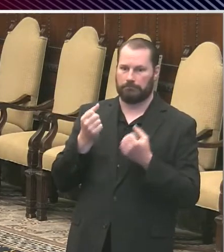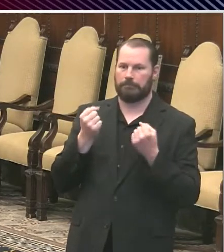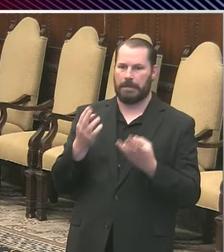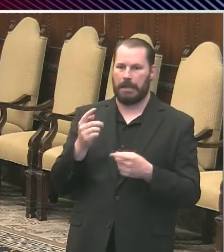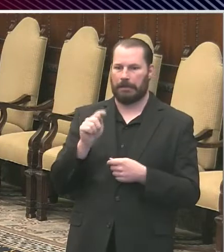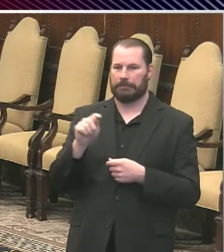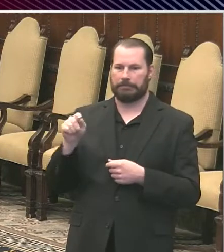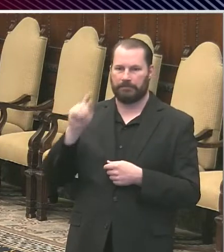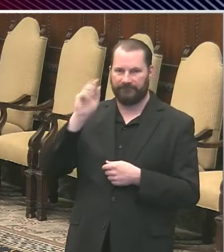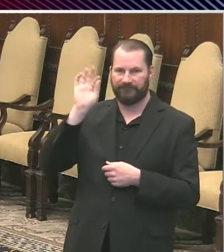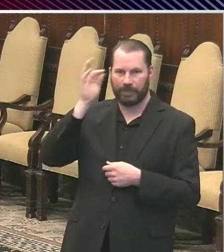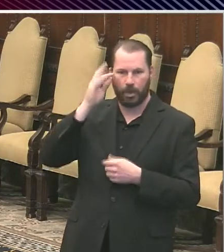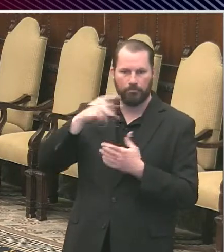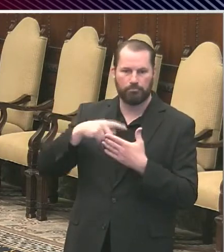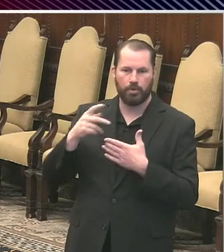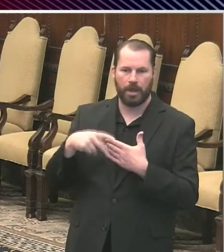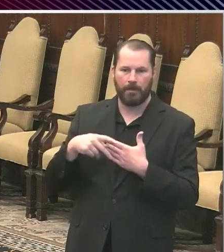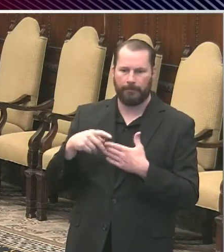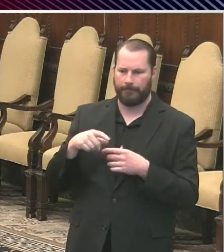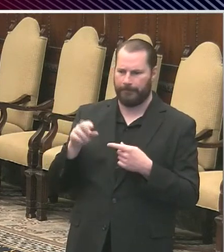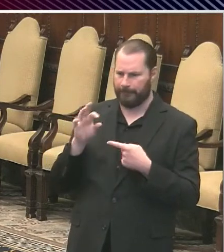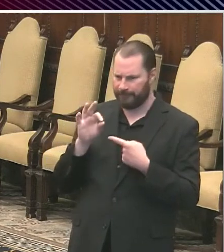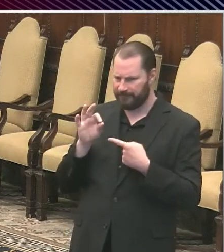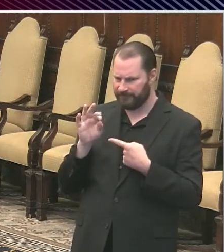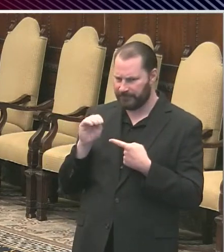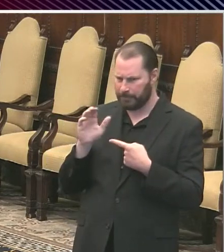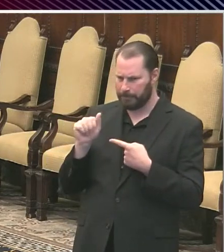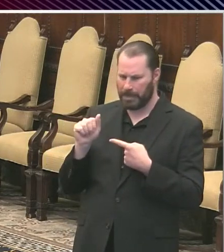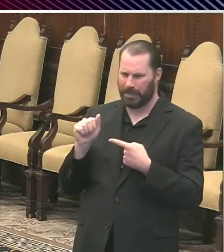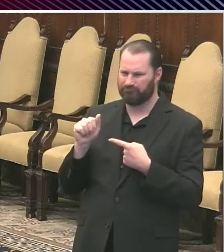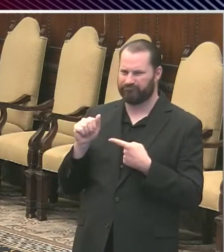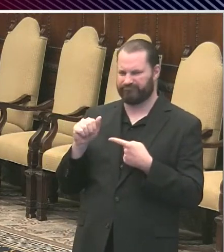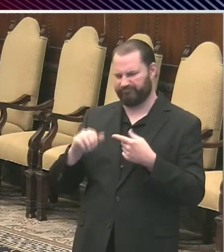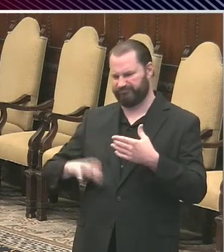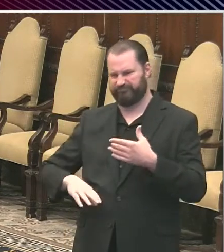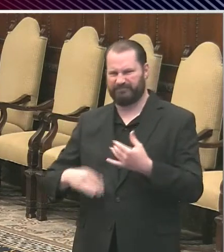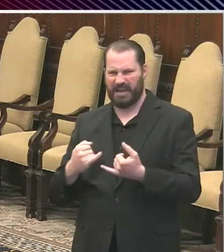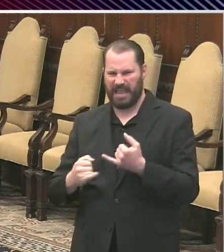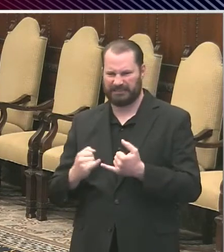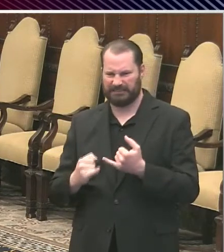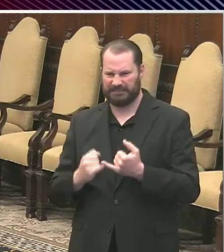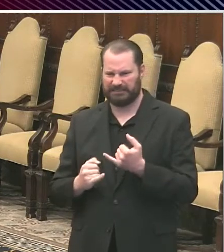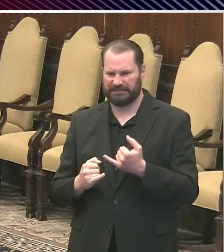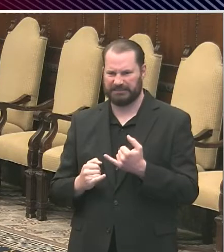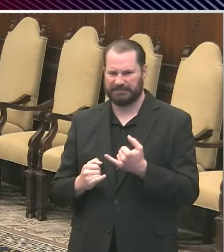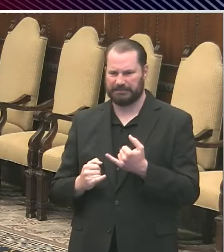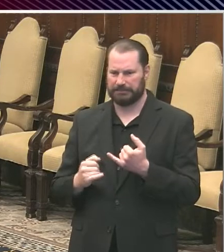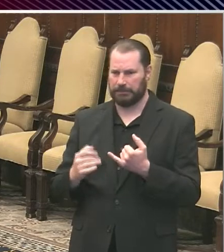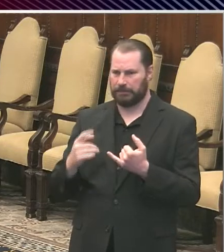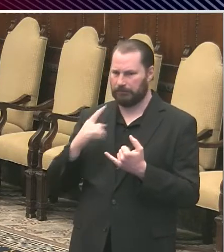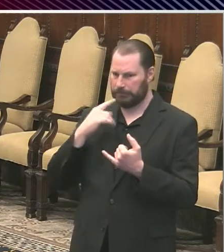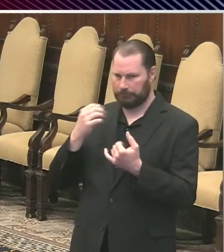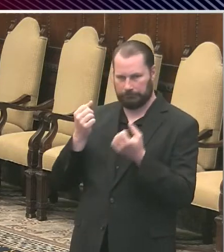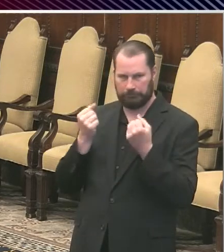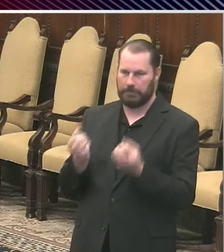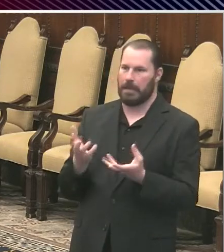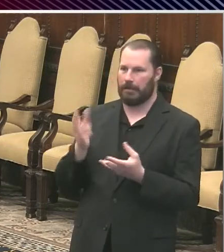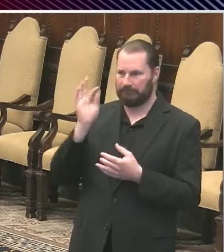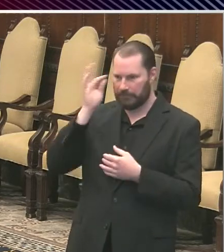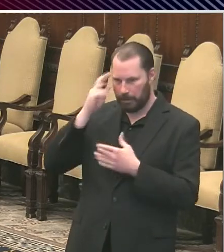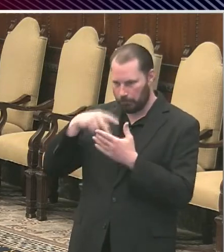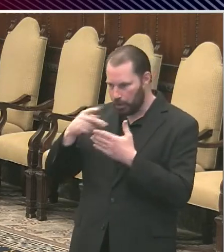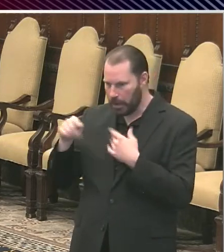And so it is really a host of different federal programs, some run by HUD, some run